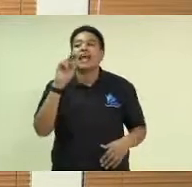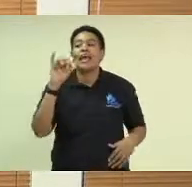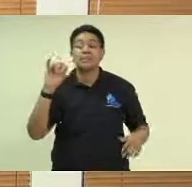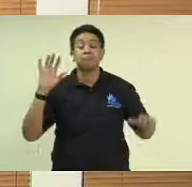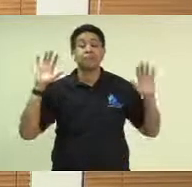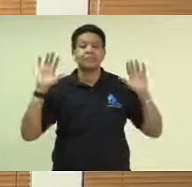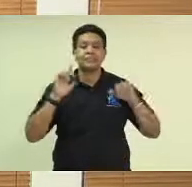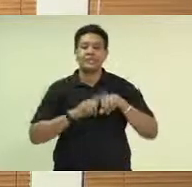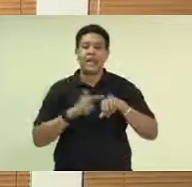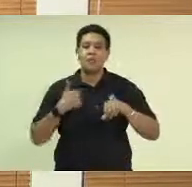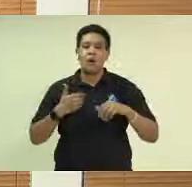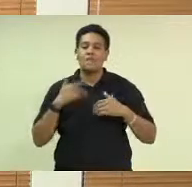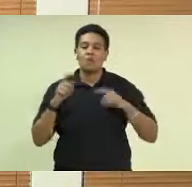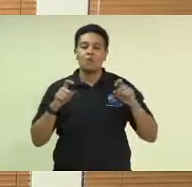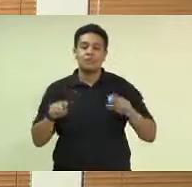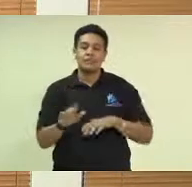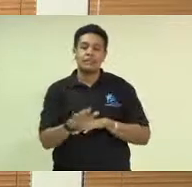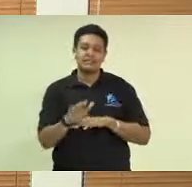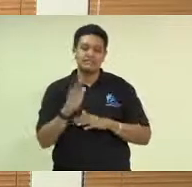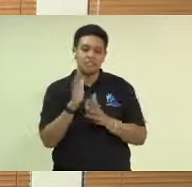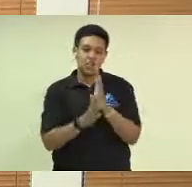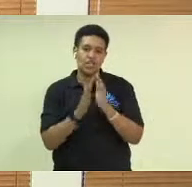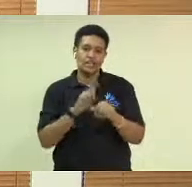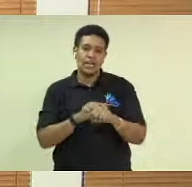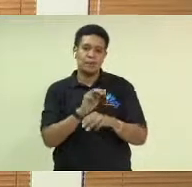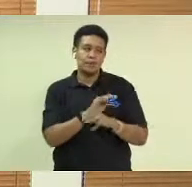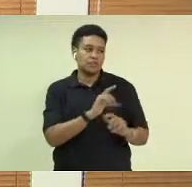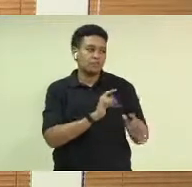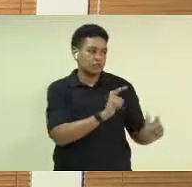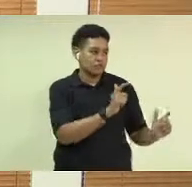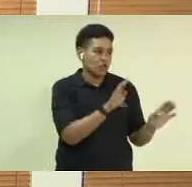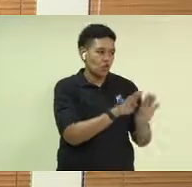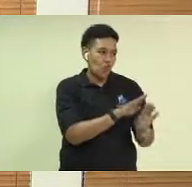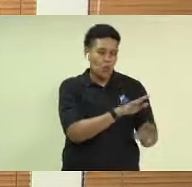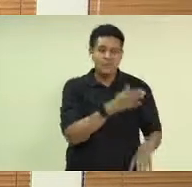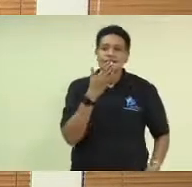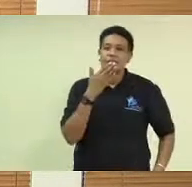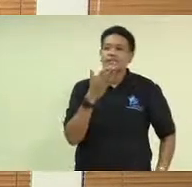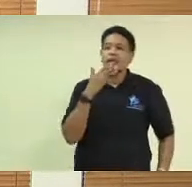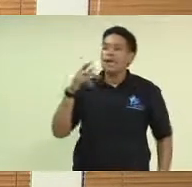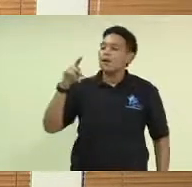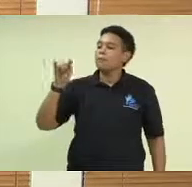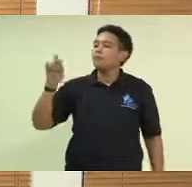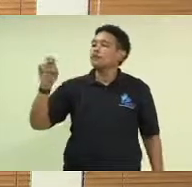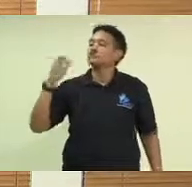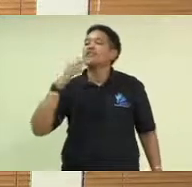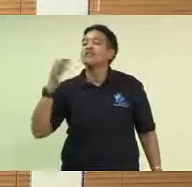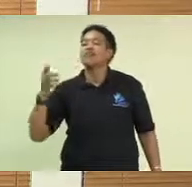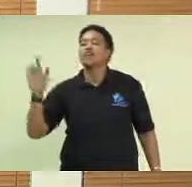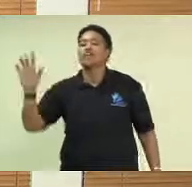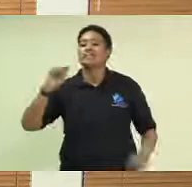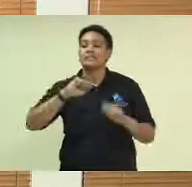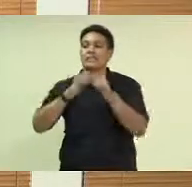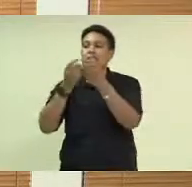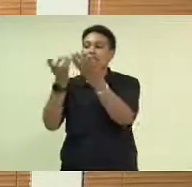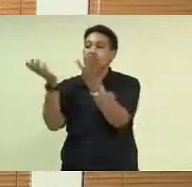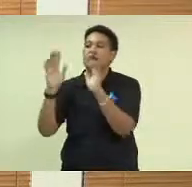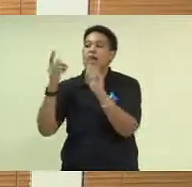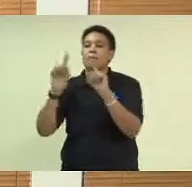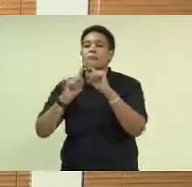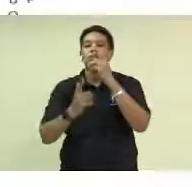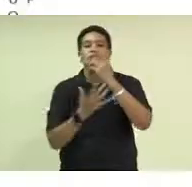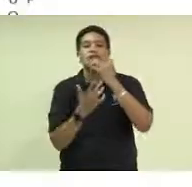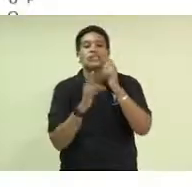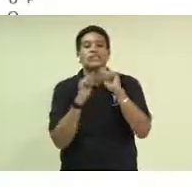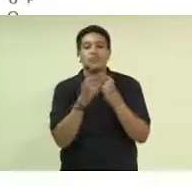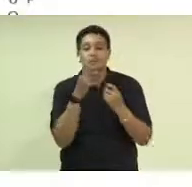all the time we have for questions this evening. Minister, back over to you. Okay, thank you very much, Petre. Thank you to you and your team and to the technical